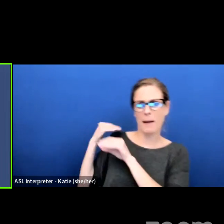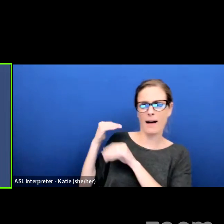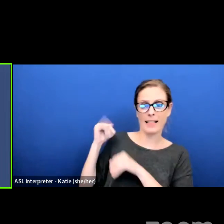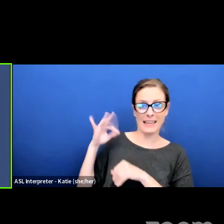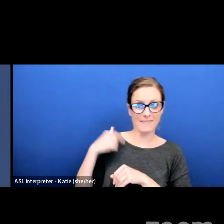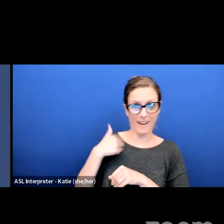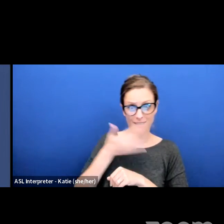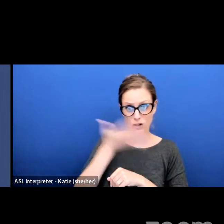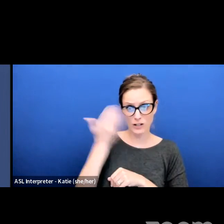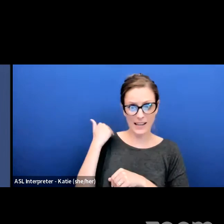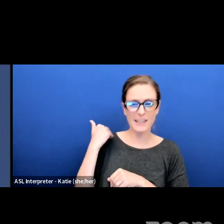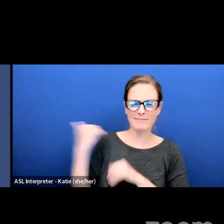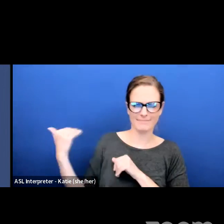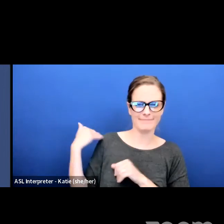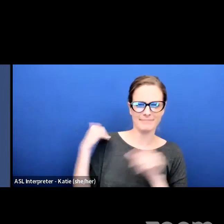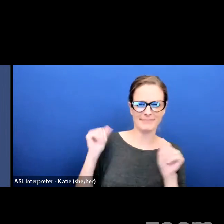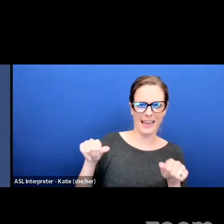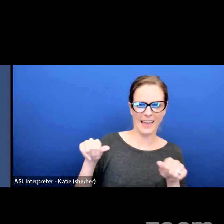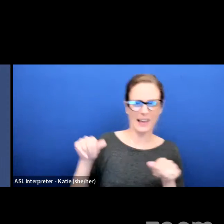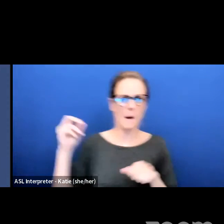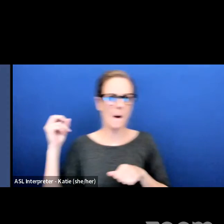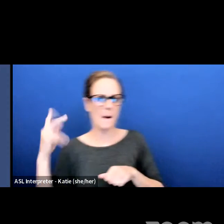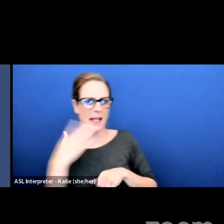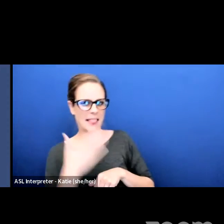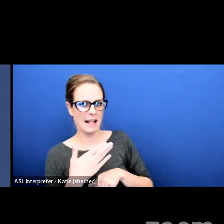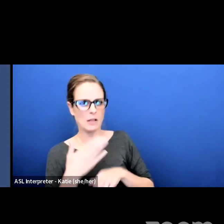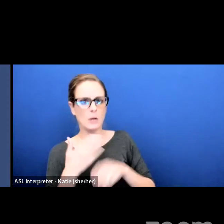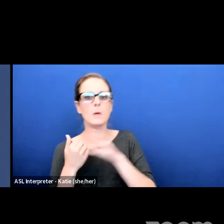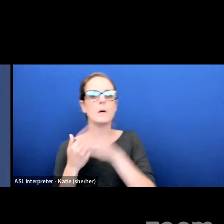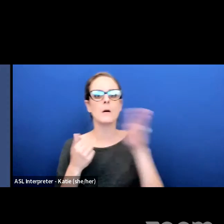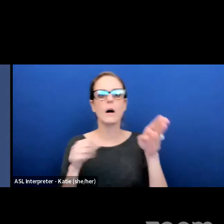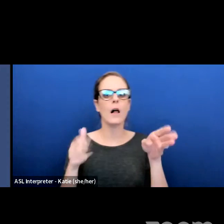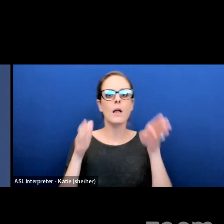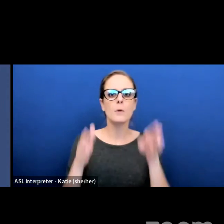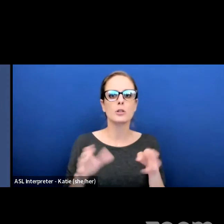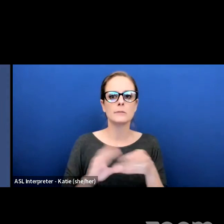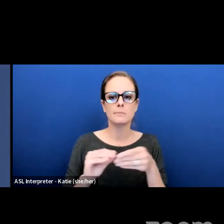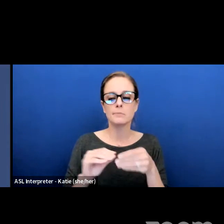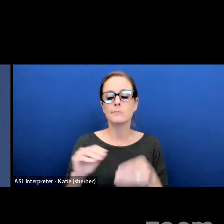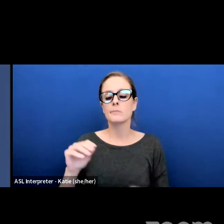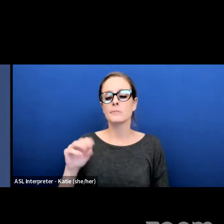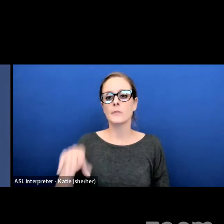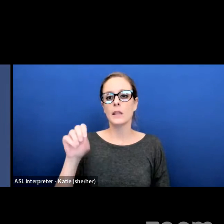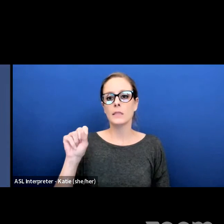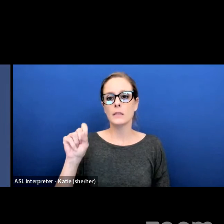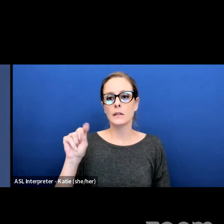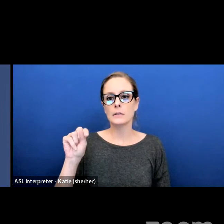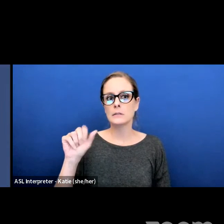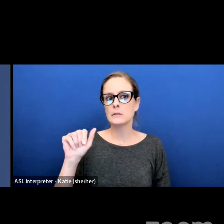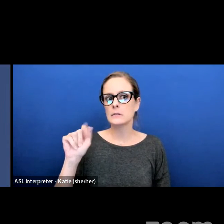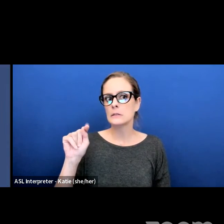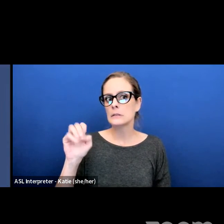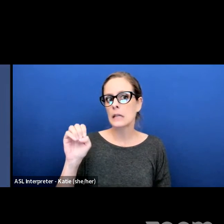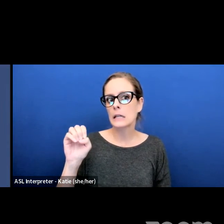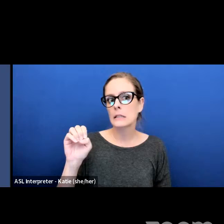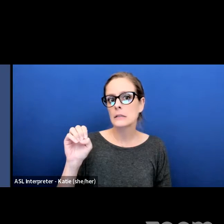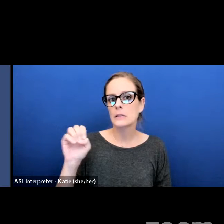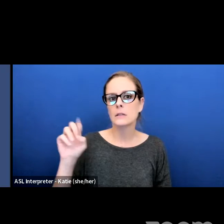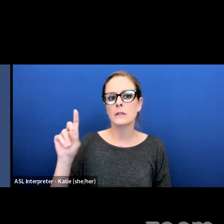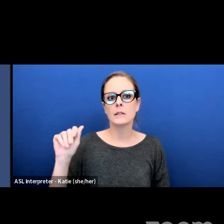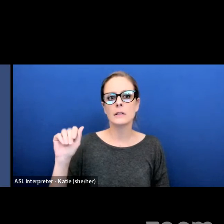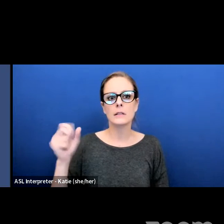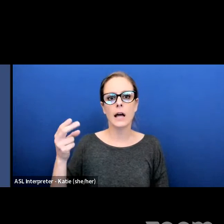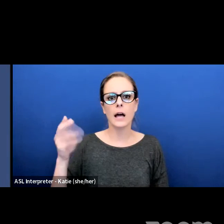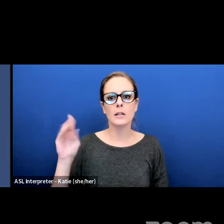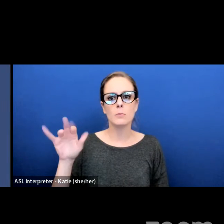forget. Okay, the state dashboard. Oh, sorry. I was just going to mention the state dashboard they've been maintaining also, and it's still showing